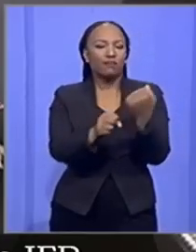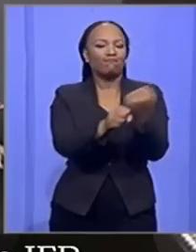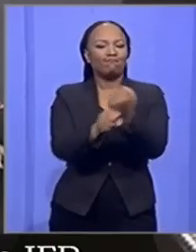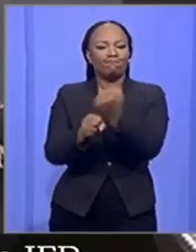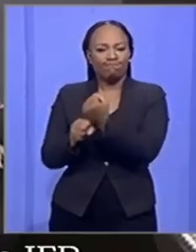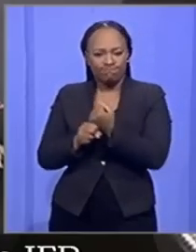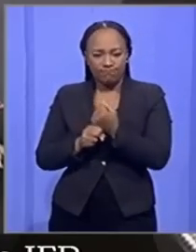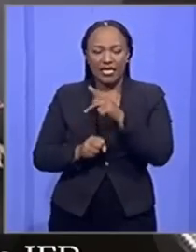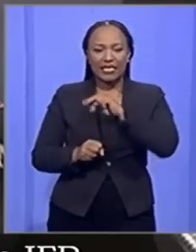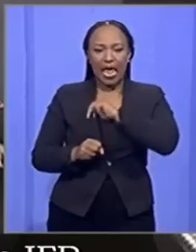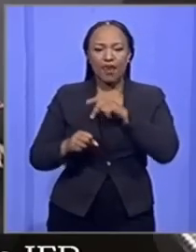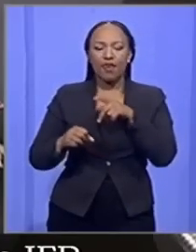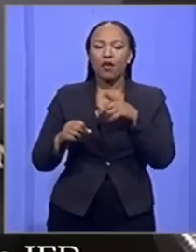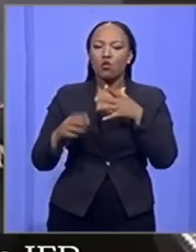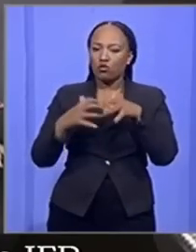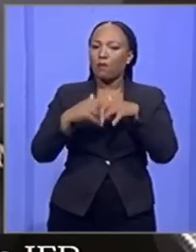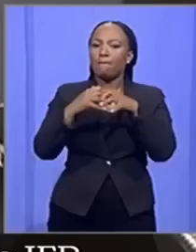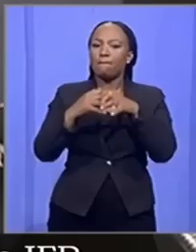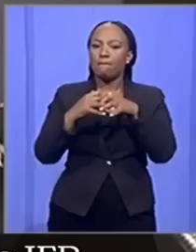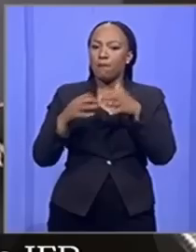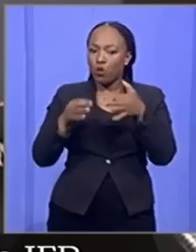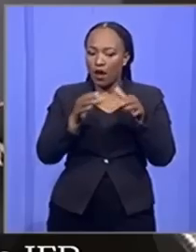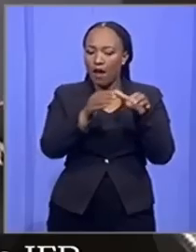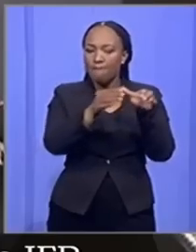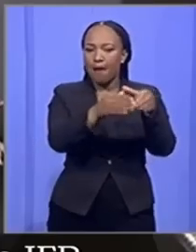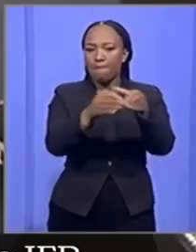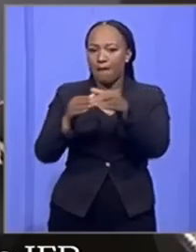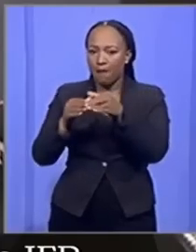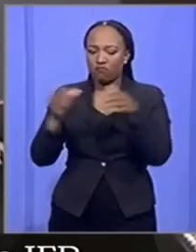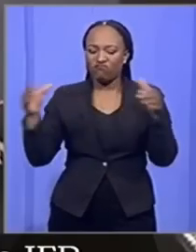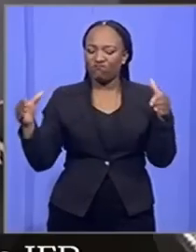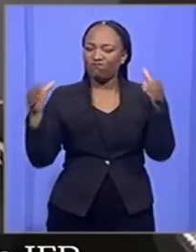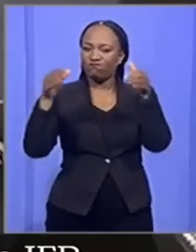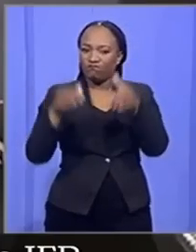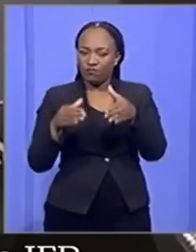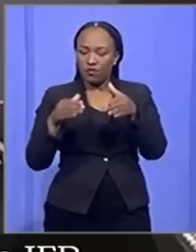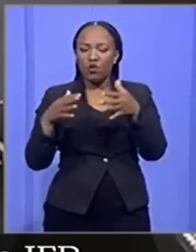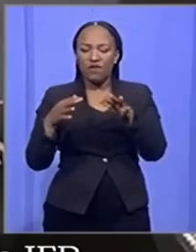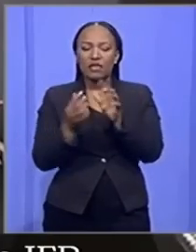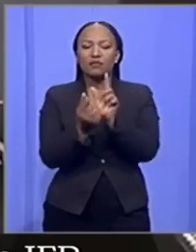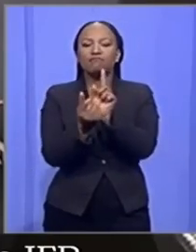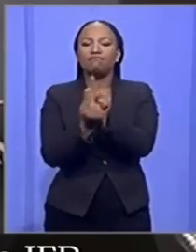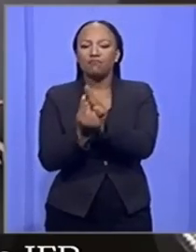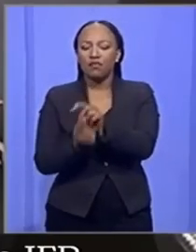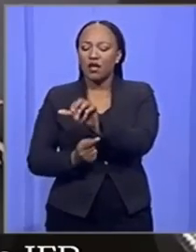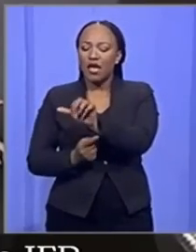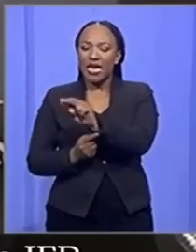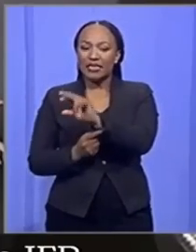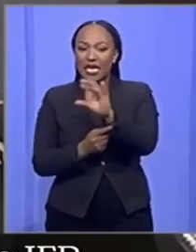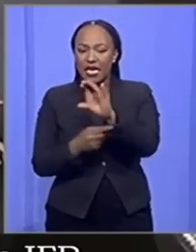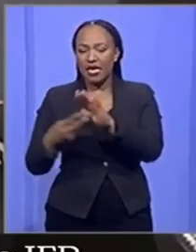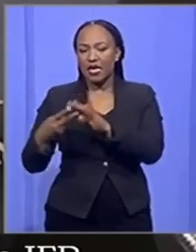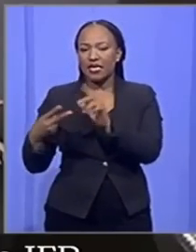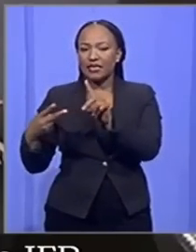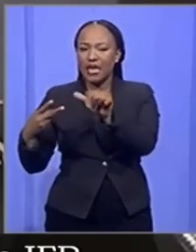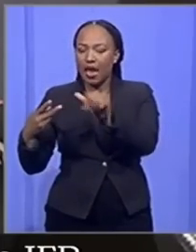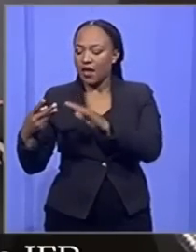of KwaZulu-Natal, having met with the ANC, DA, and